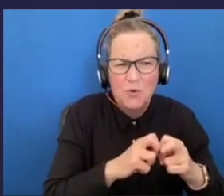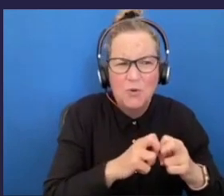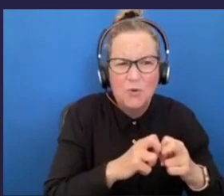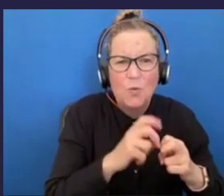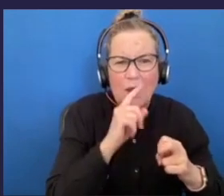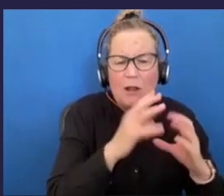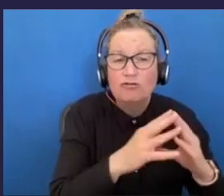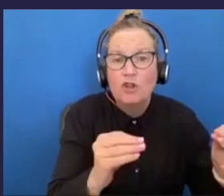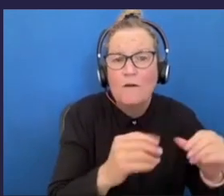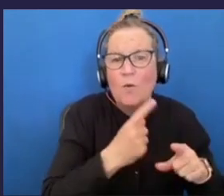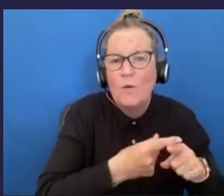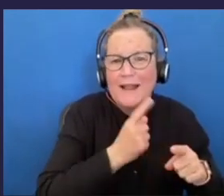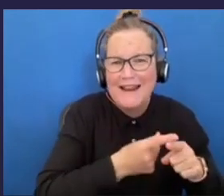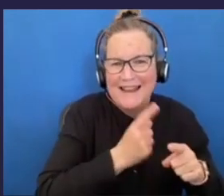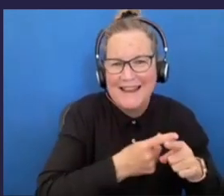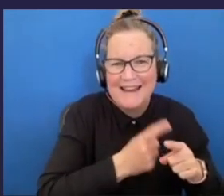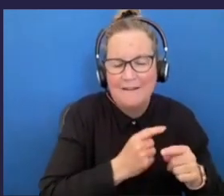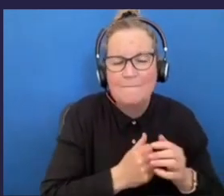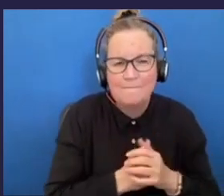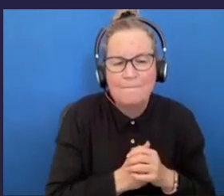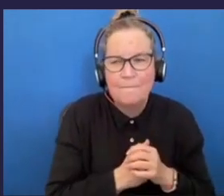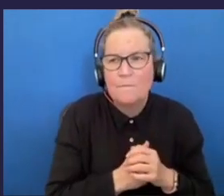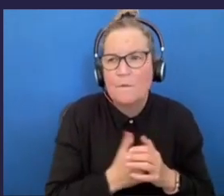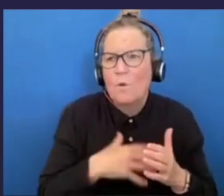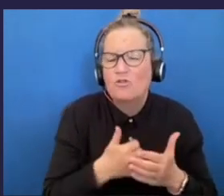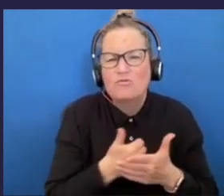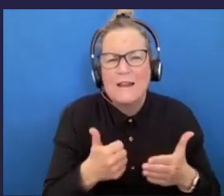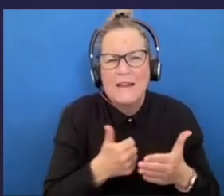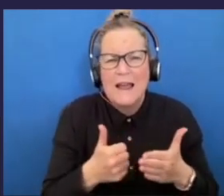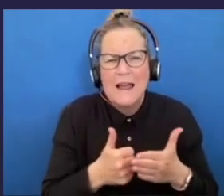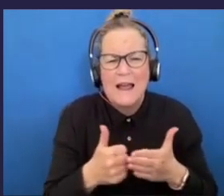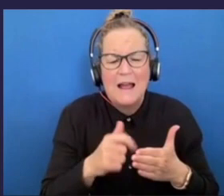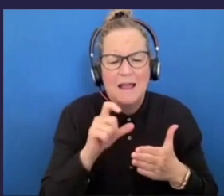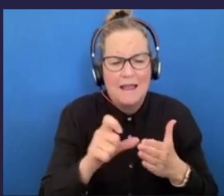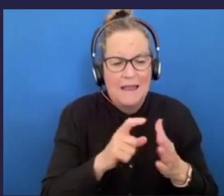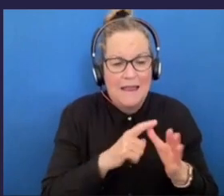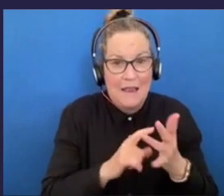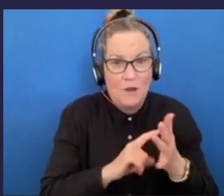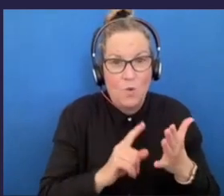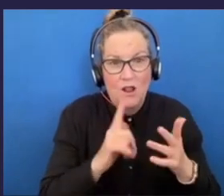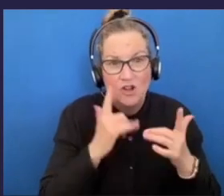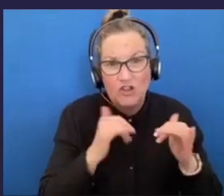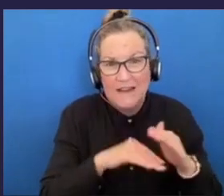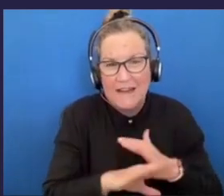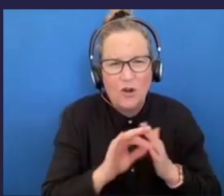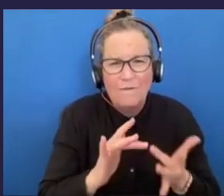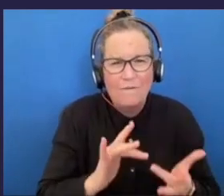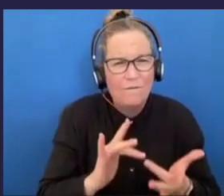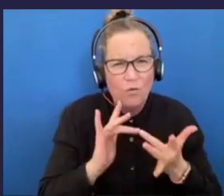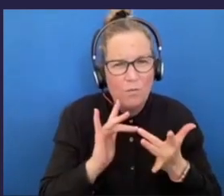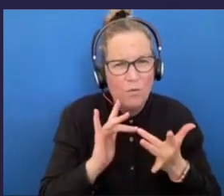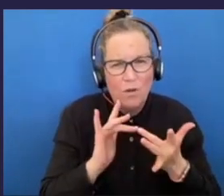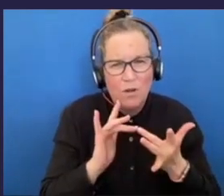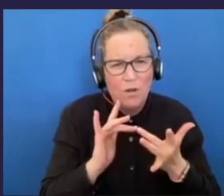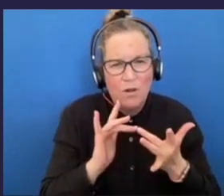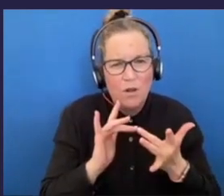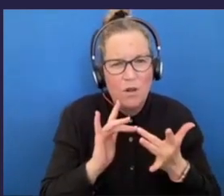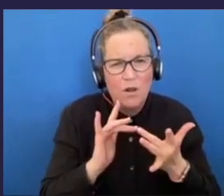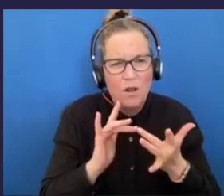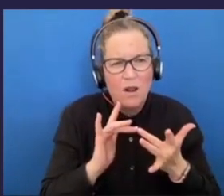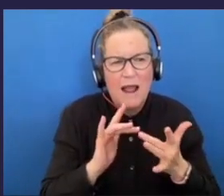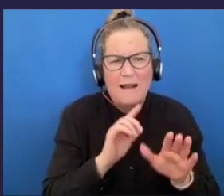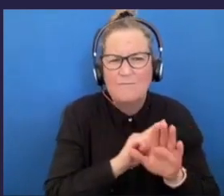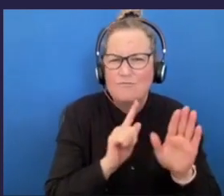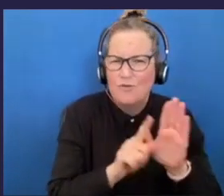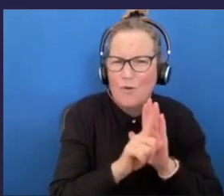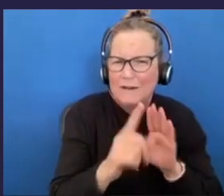too big. We want to do regular sort of casual check-ins, not too formal, and just be proactive rather than